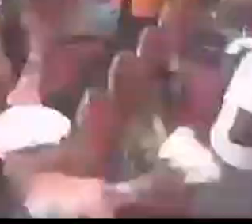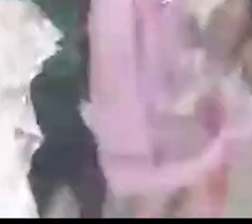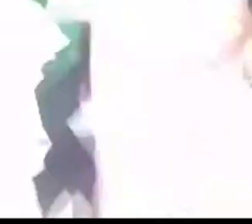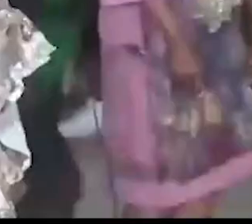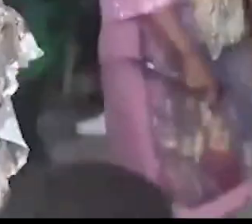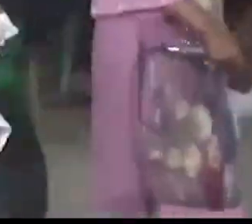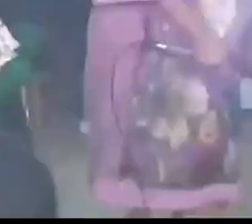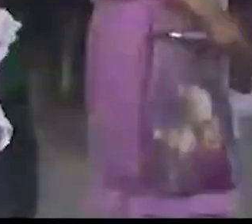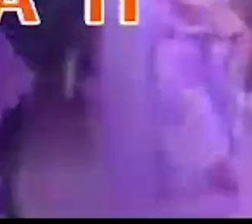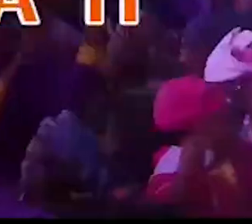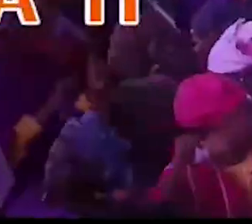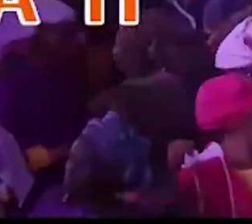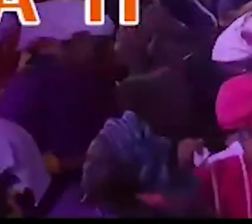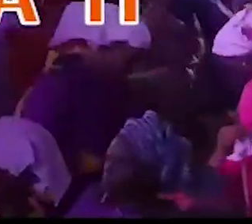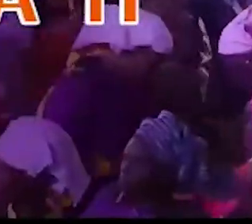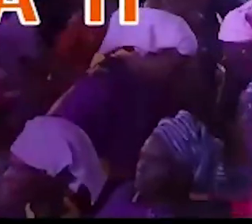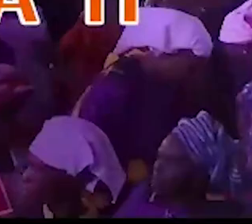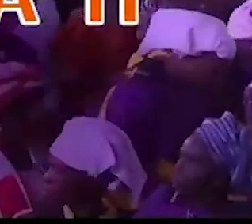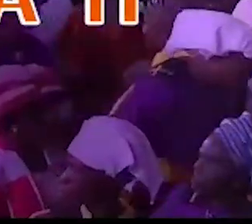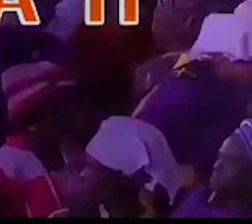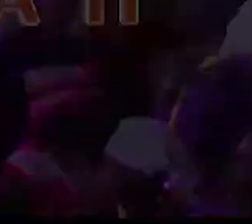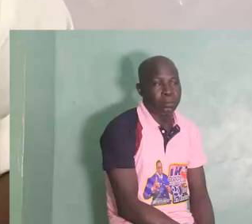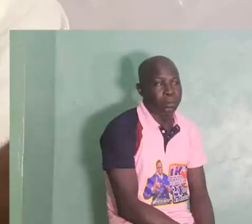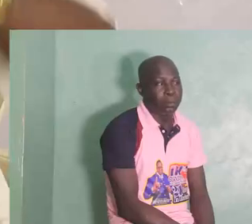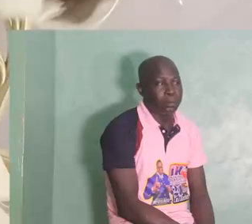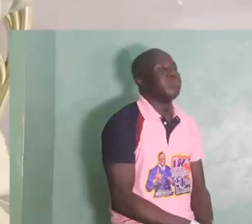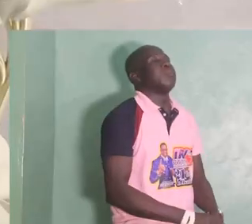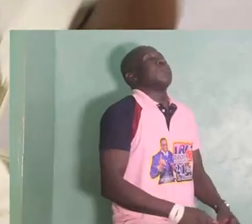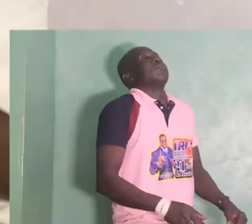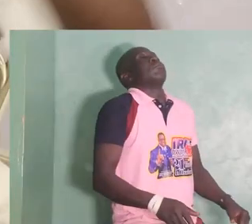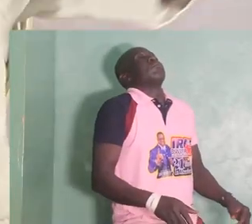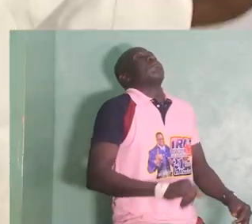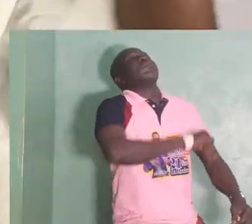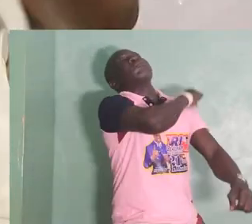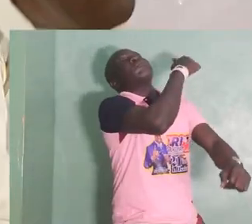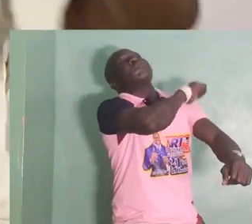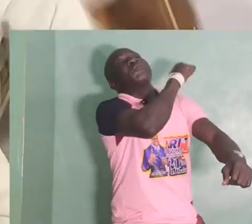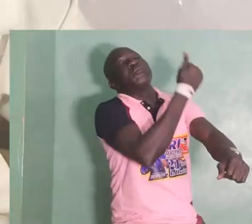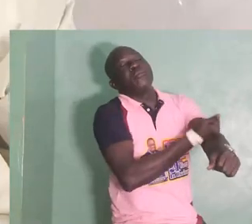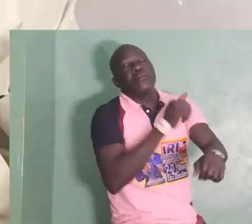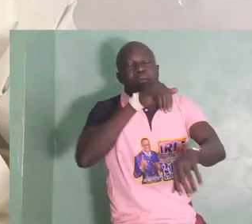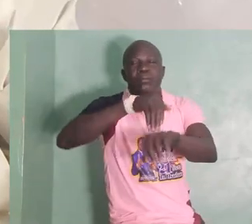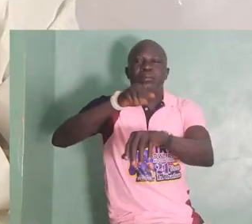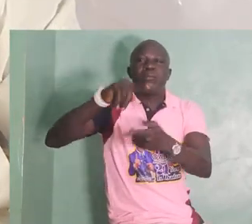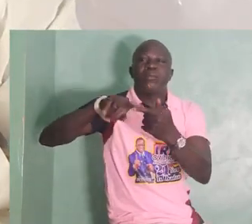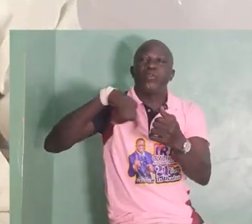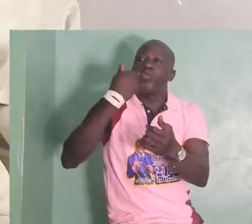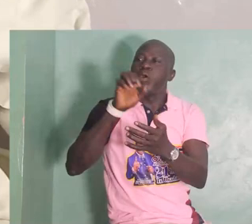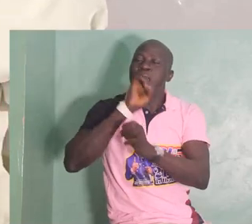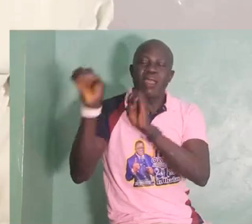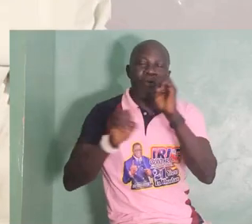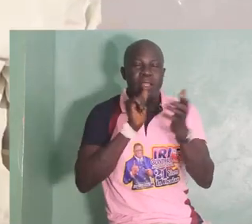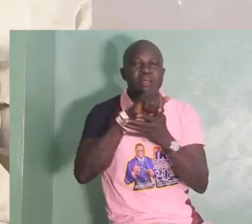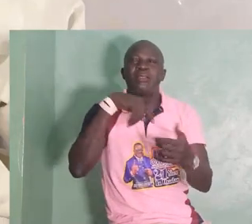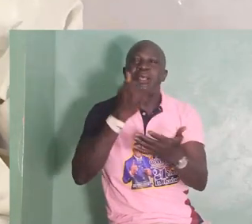fall. Uyaka jonyi. Awa ugu wala wati. Yeah, I said jade. Authority release. Go back by the Sabbath. So